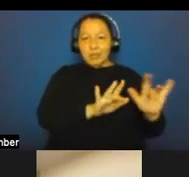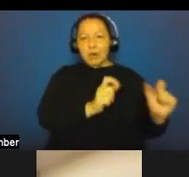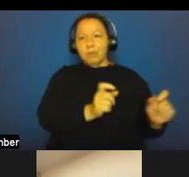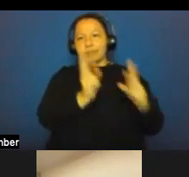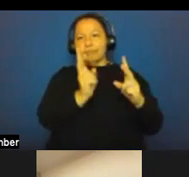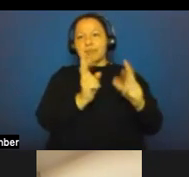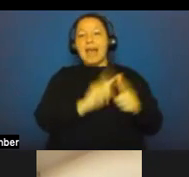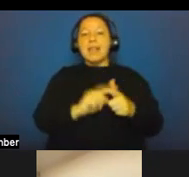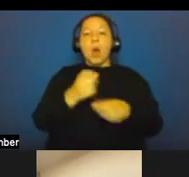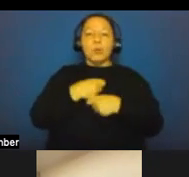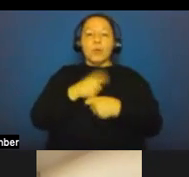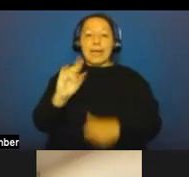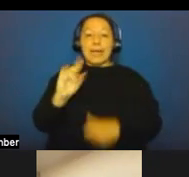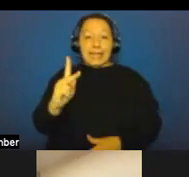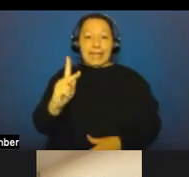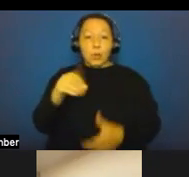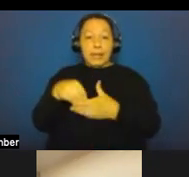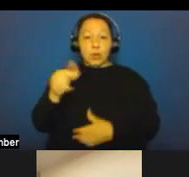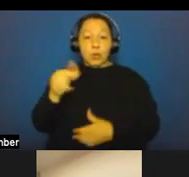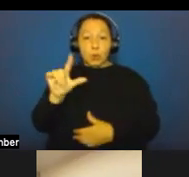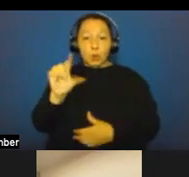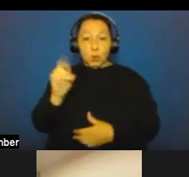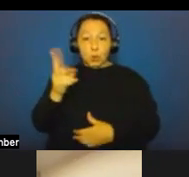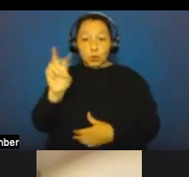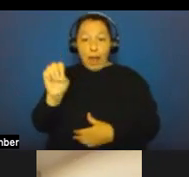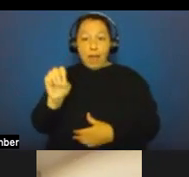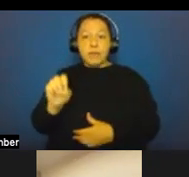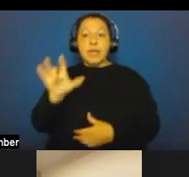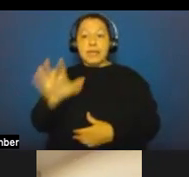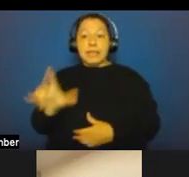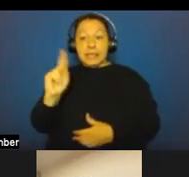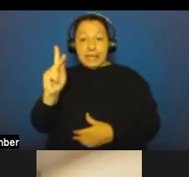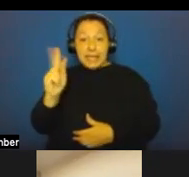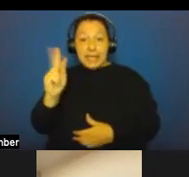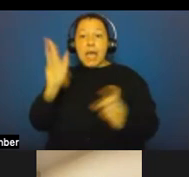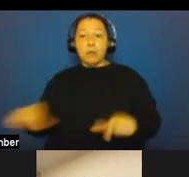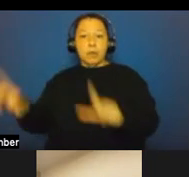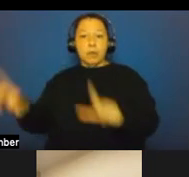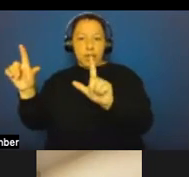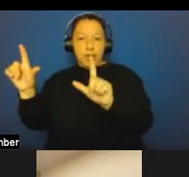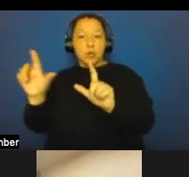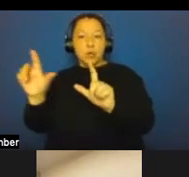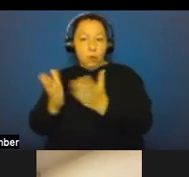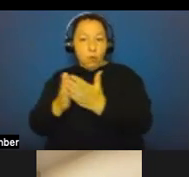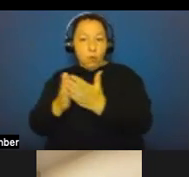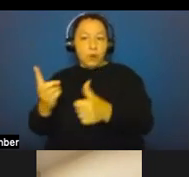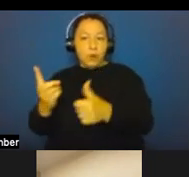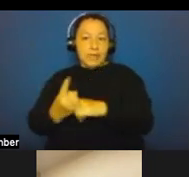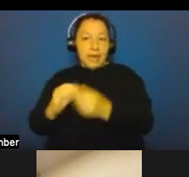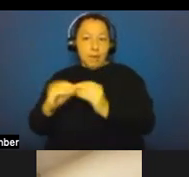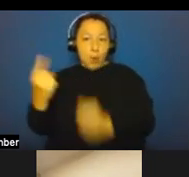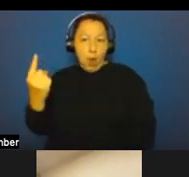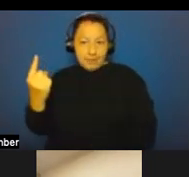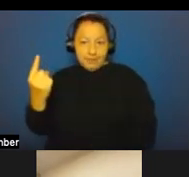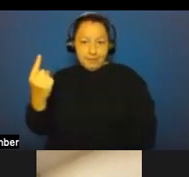Google Drive, and then you'll be able to just click on the link and it will take you to a folder for day one. So the day one